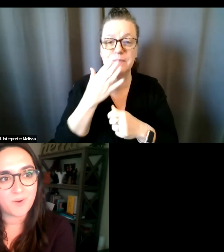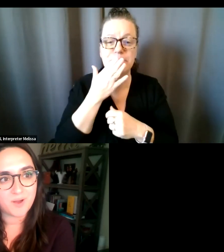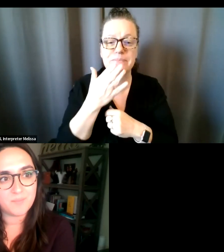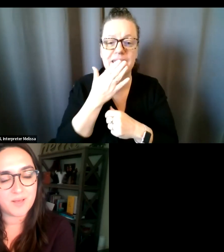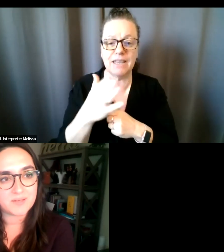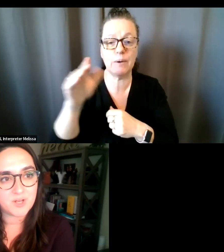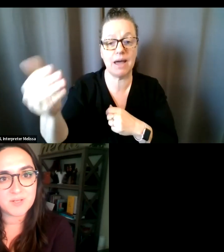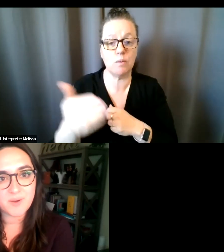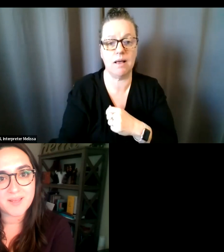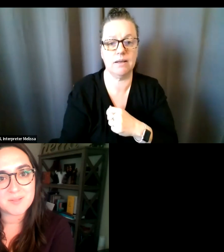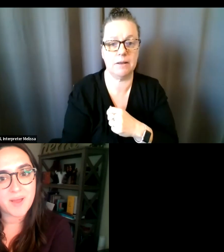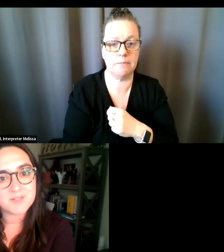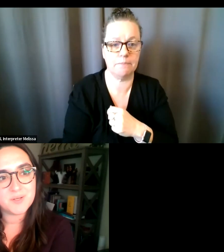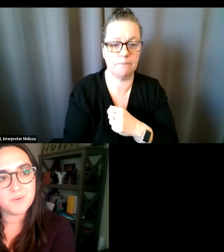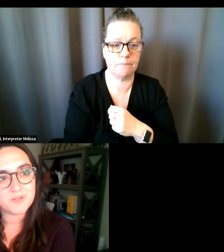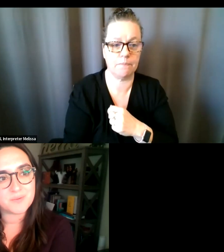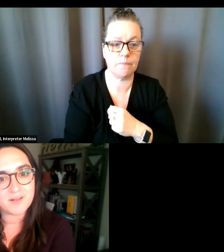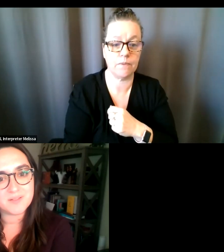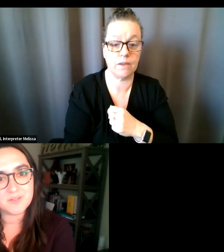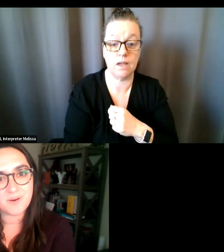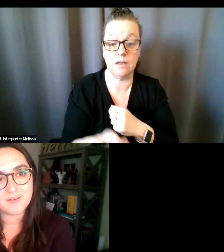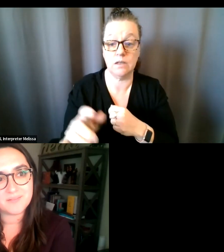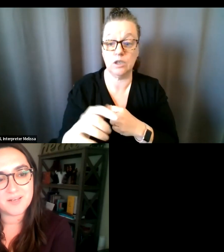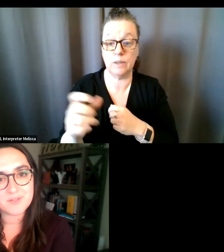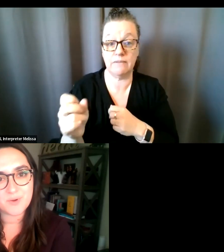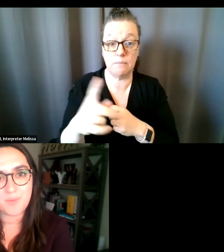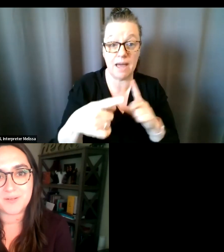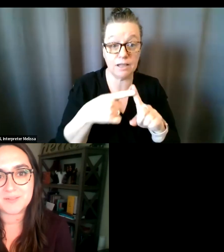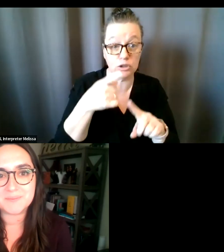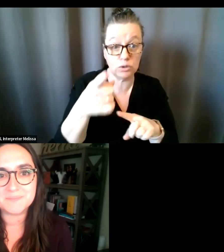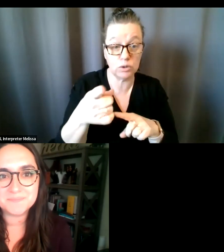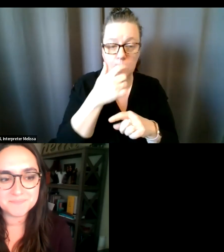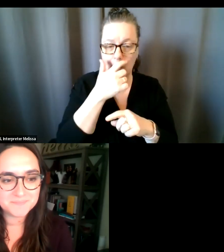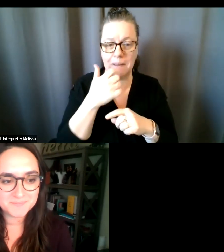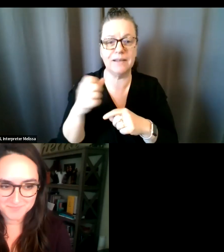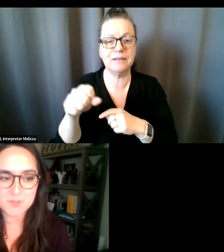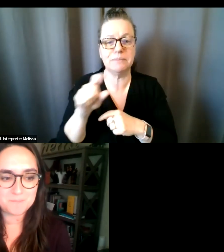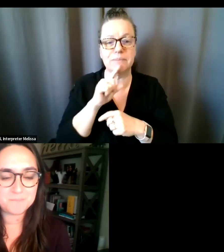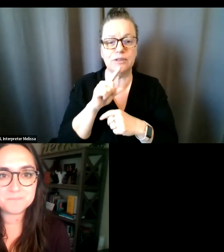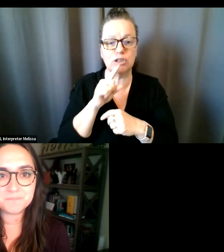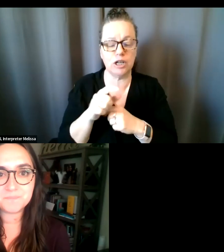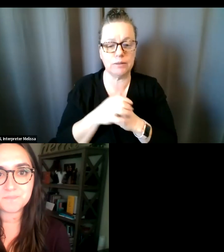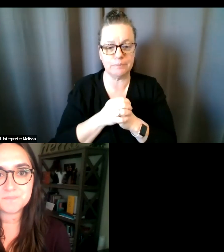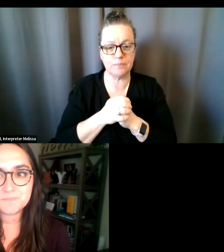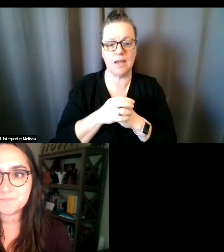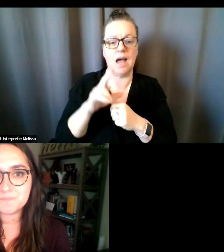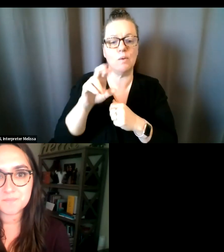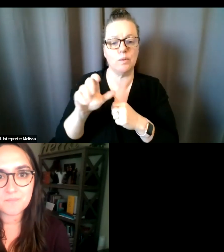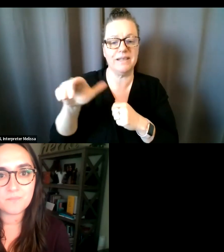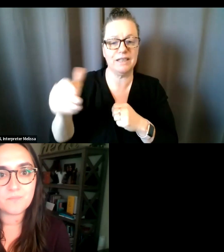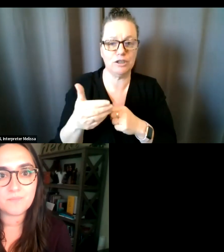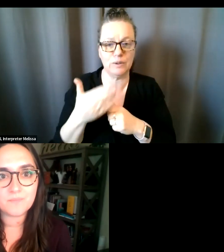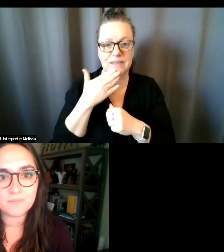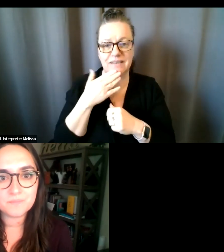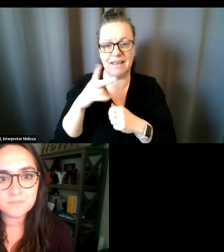you and welcome. And Jamie, do I hand it back to you or directly to our Native and Strong? Yeah, sure. I'll take it next and reintroduce. Thank you so much, Kashi.